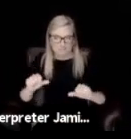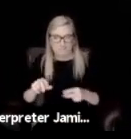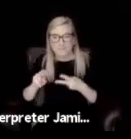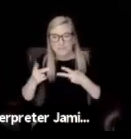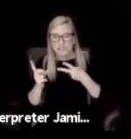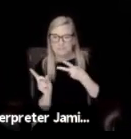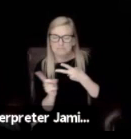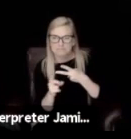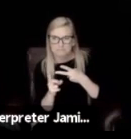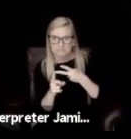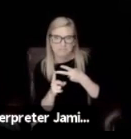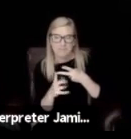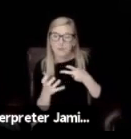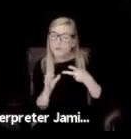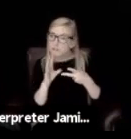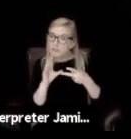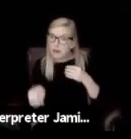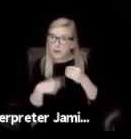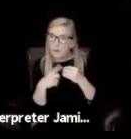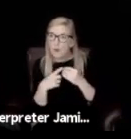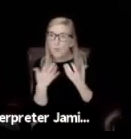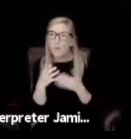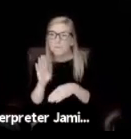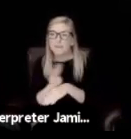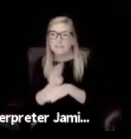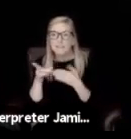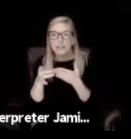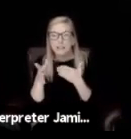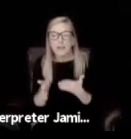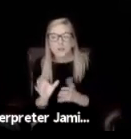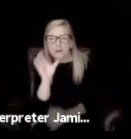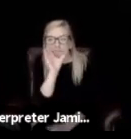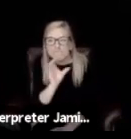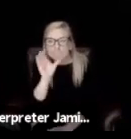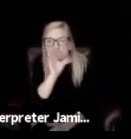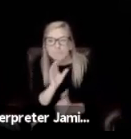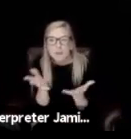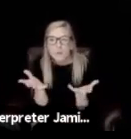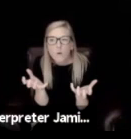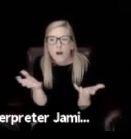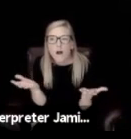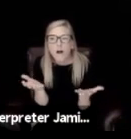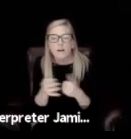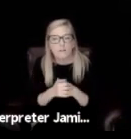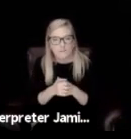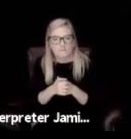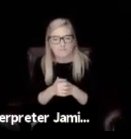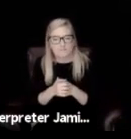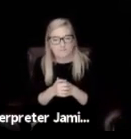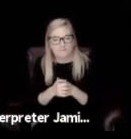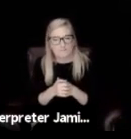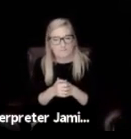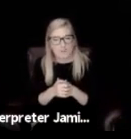one is I want to talk about what business leaders are looking for. So, are